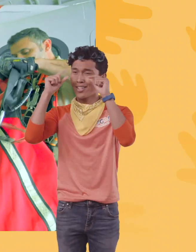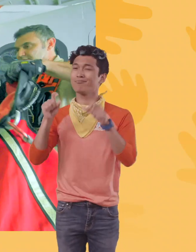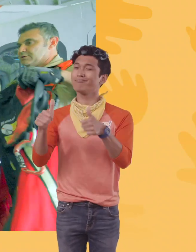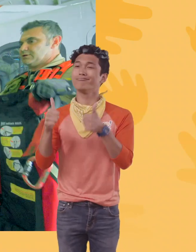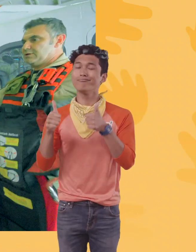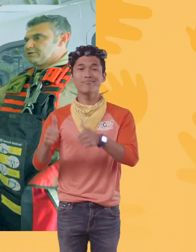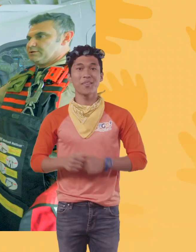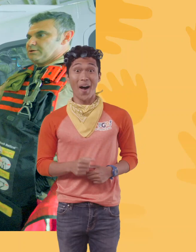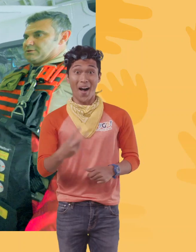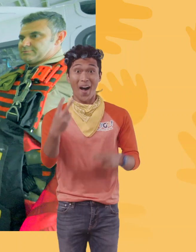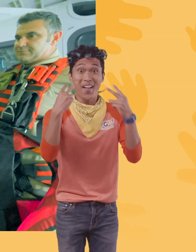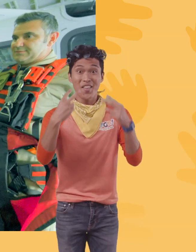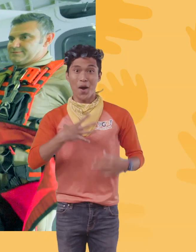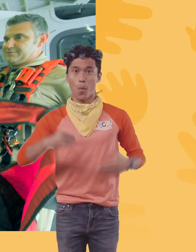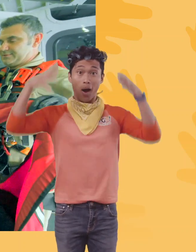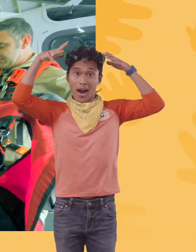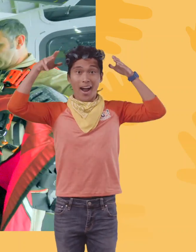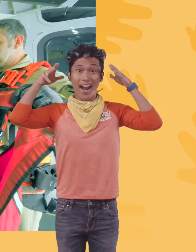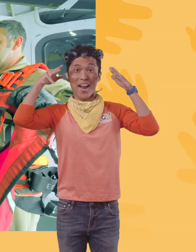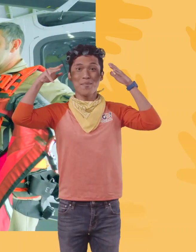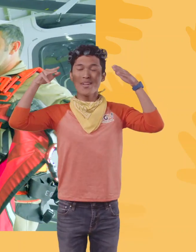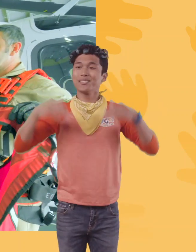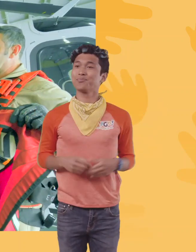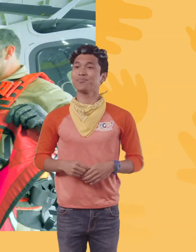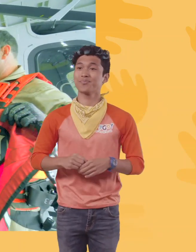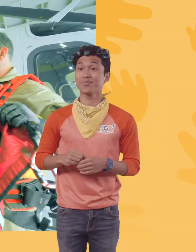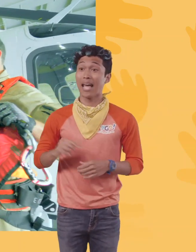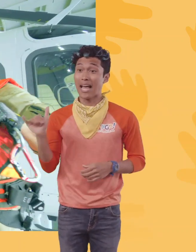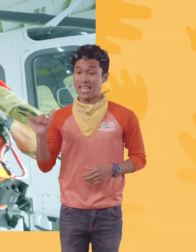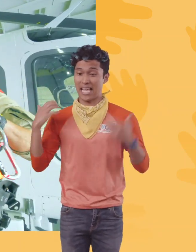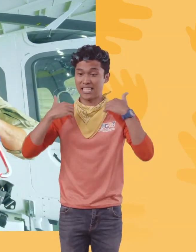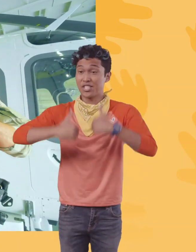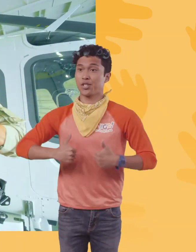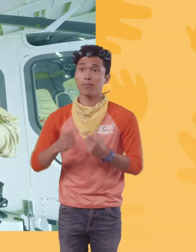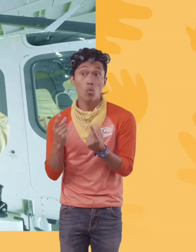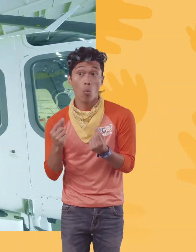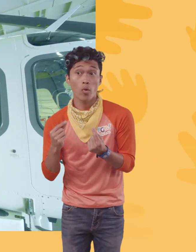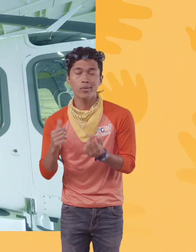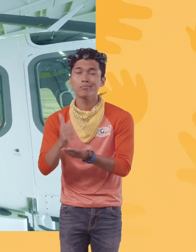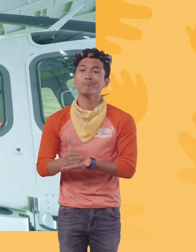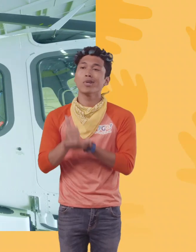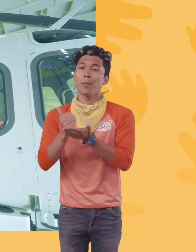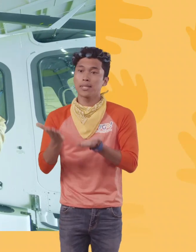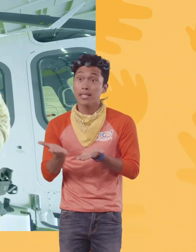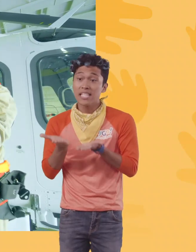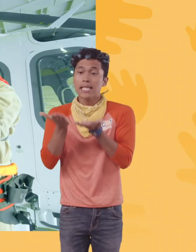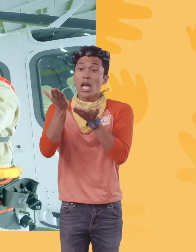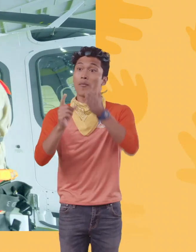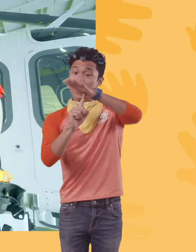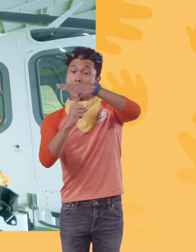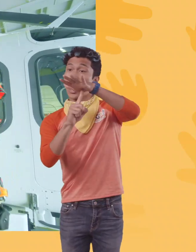works. Look, I'm wearing a white helmet. This works just like a jacket. And okay. It's a simple harness that allows us to bring you up